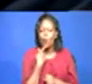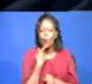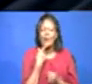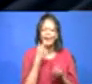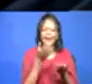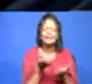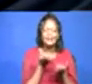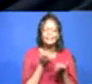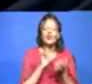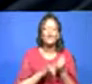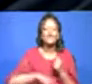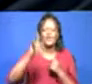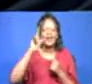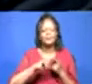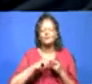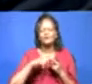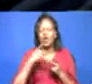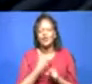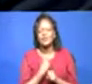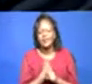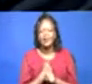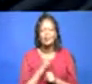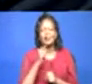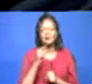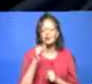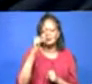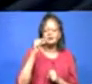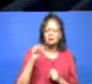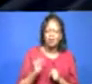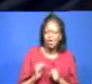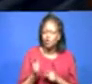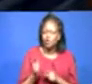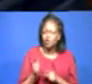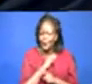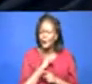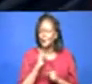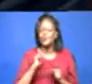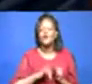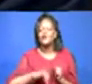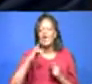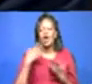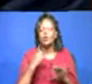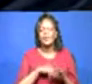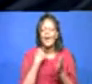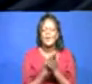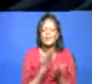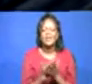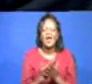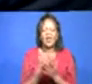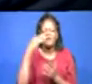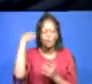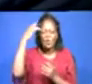go overseas, how it is done, are these girls trained, how do they get to go there, when they arrive in Saudi Arabia or other